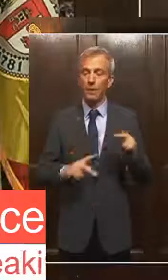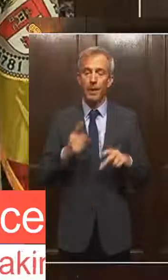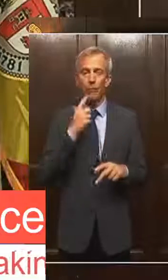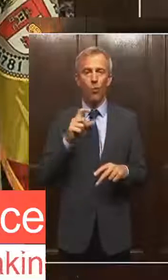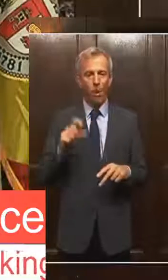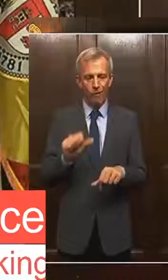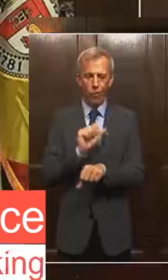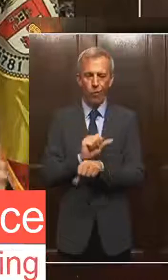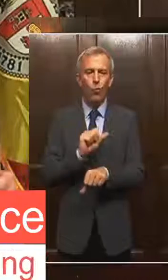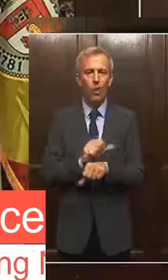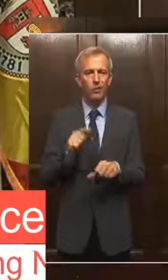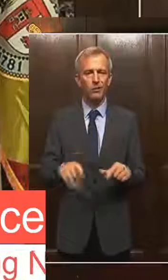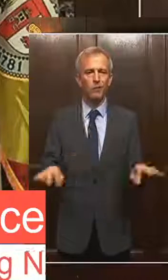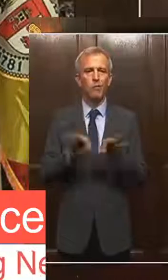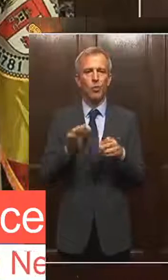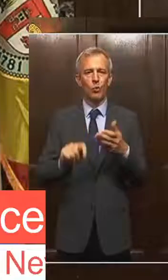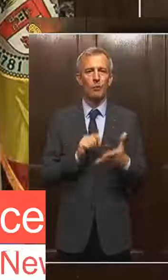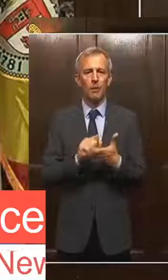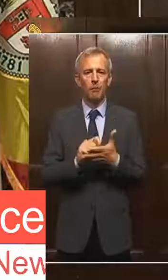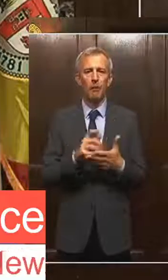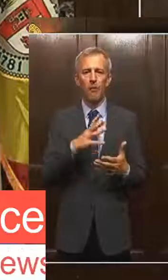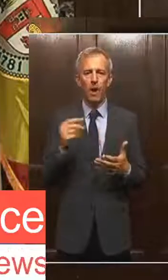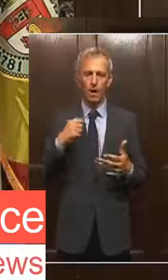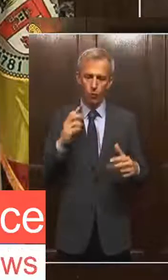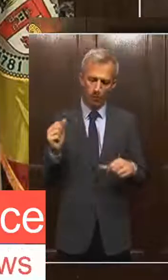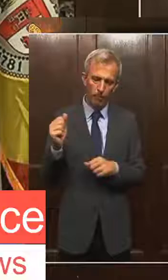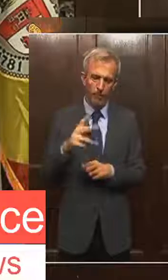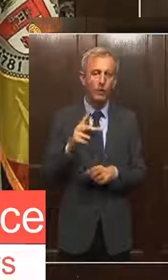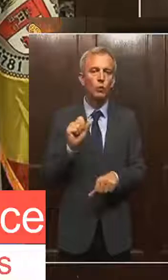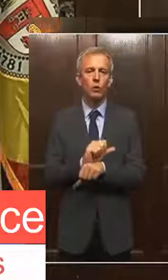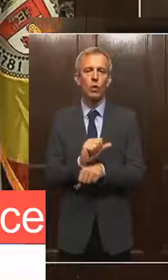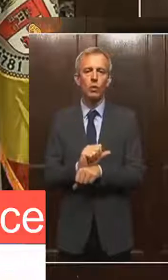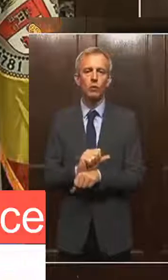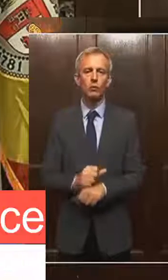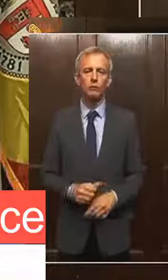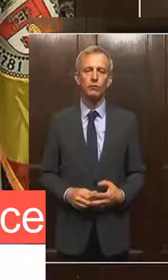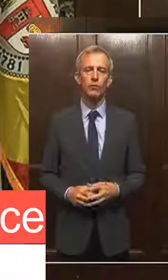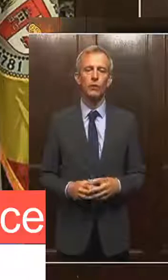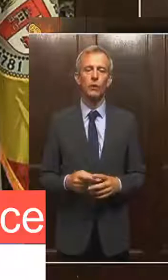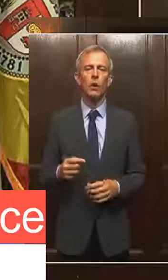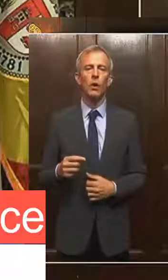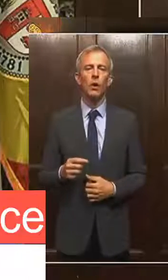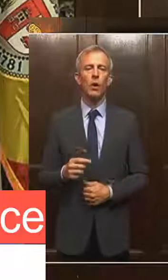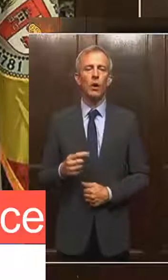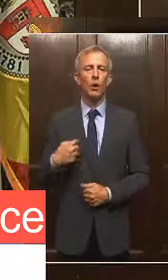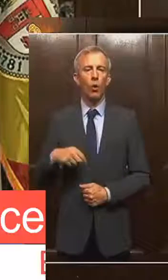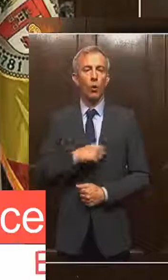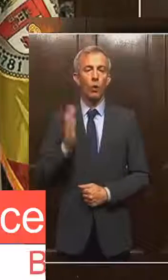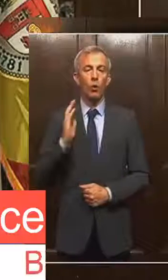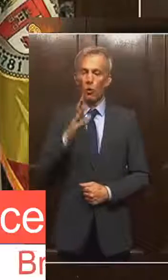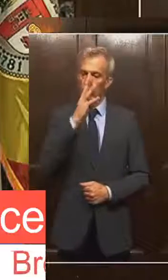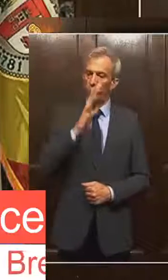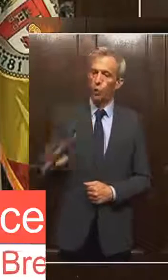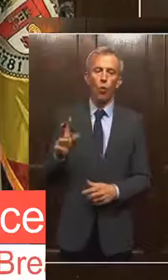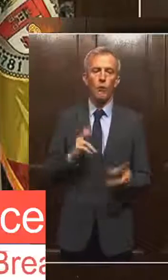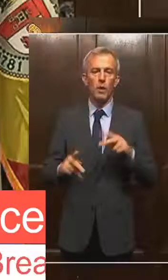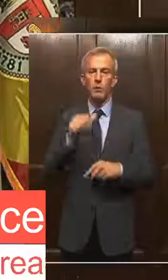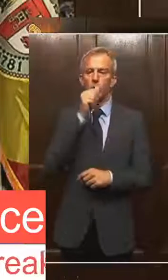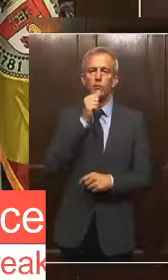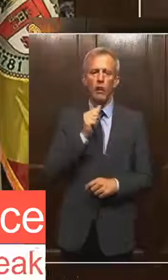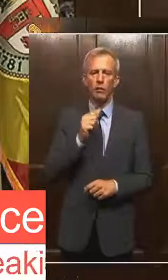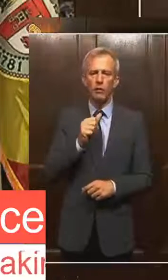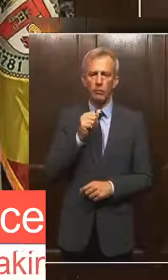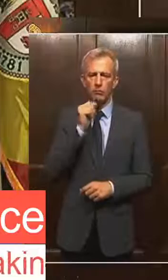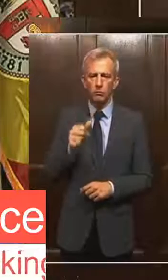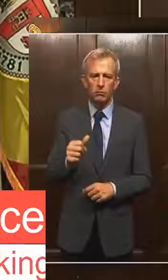critical days, and for those who will return to work in months ahead. And we won't ever ignore people's suffering. While